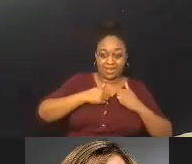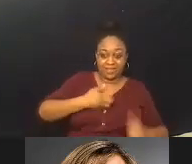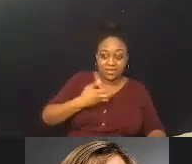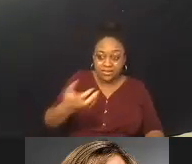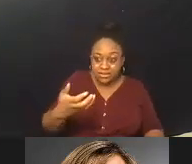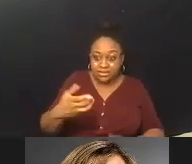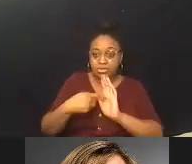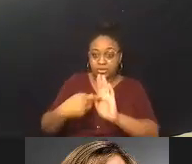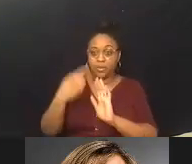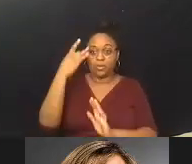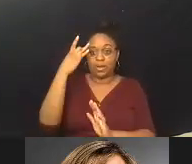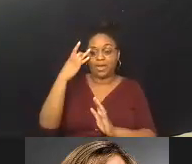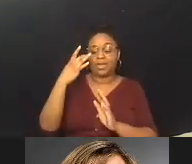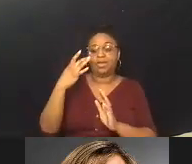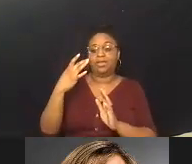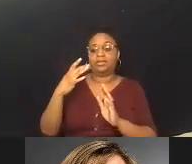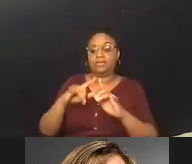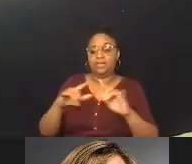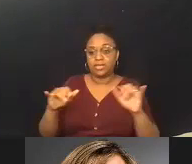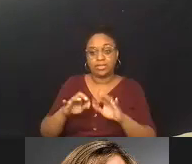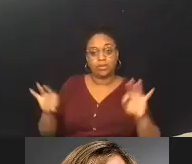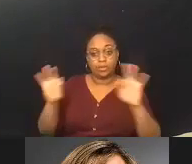is important, which